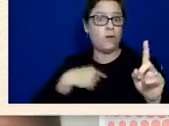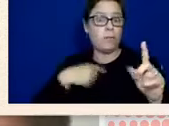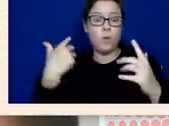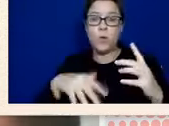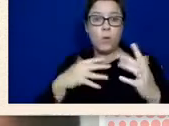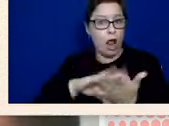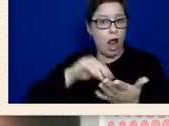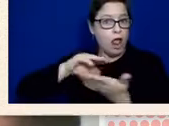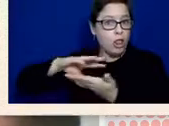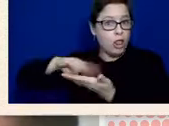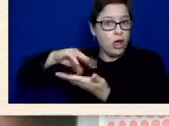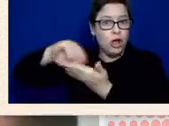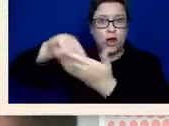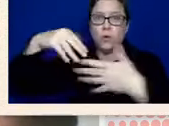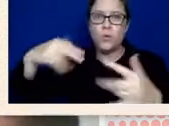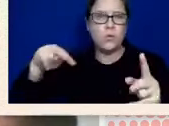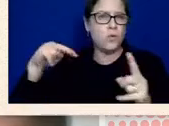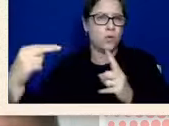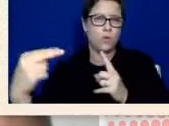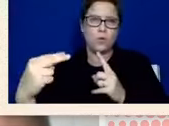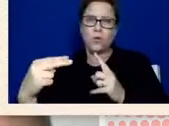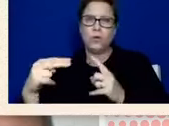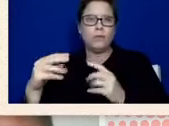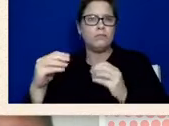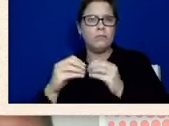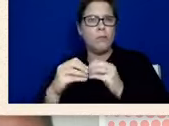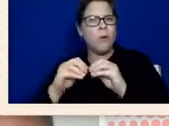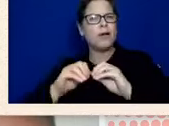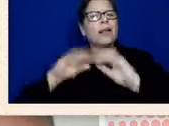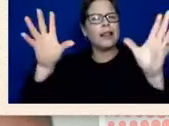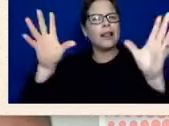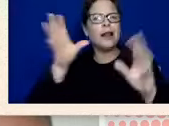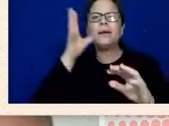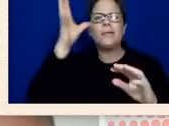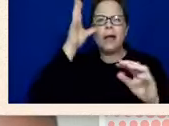I think it could have been a clearer thing to understand.